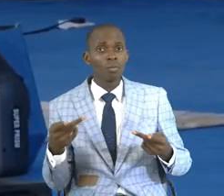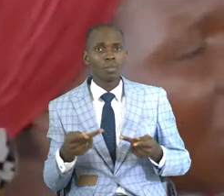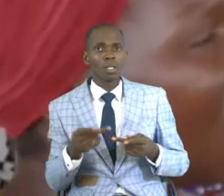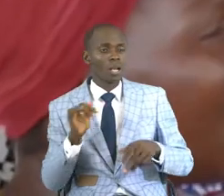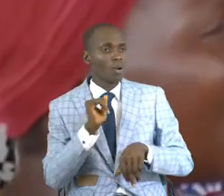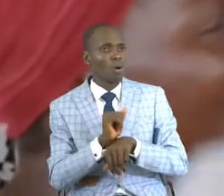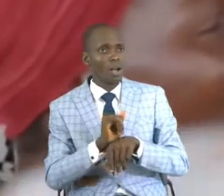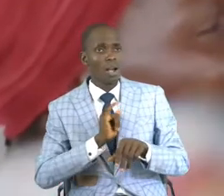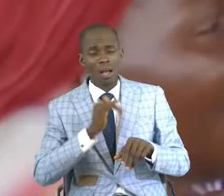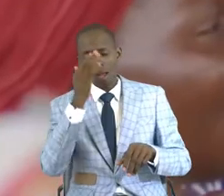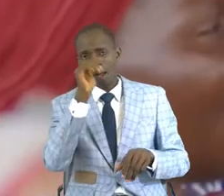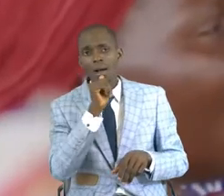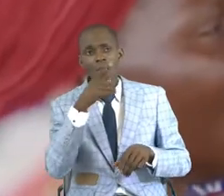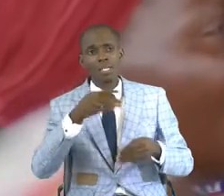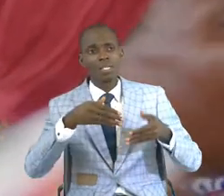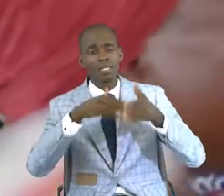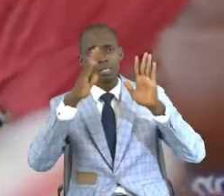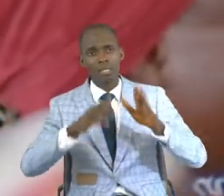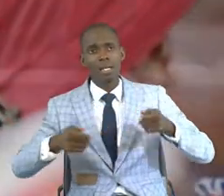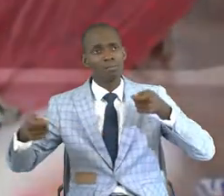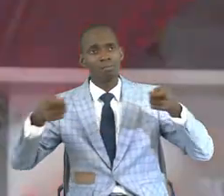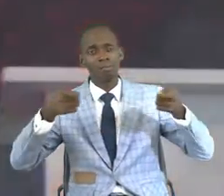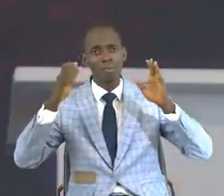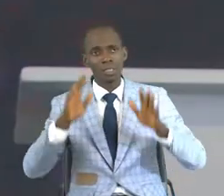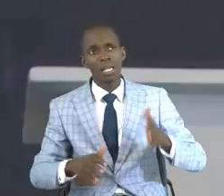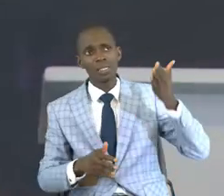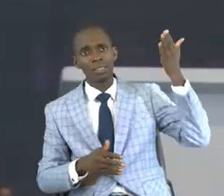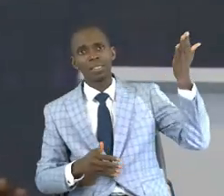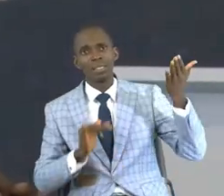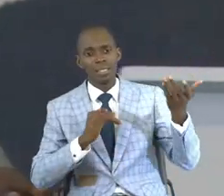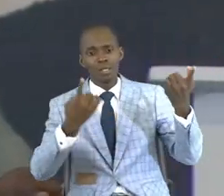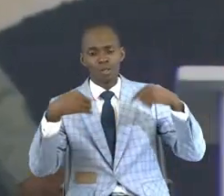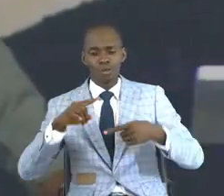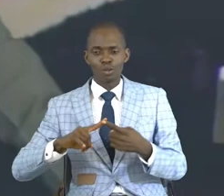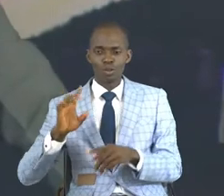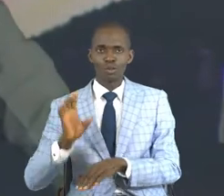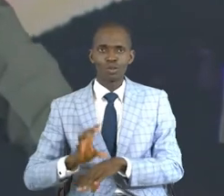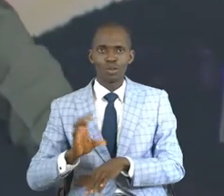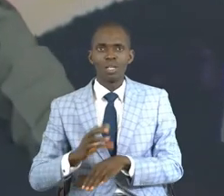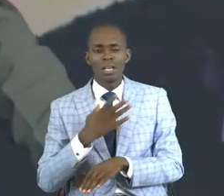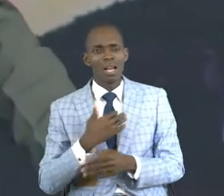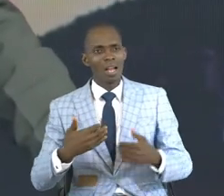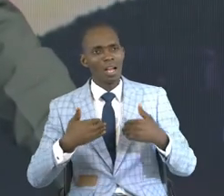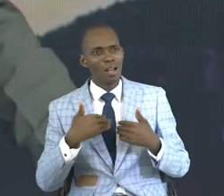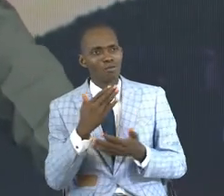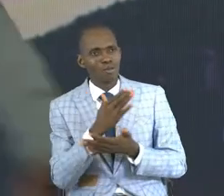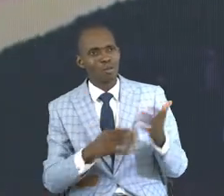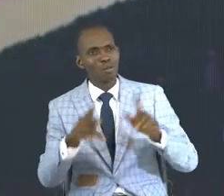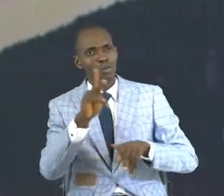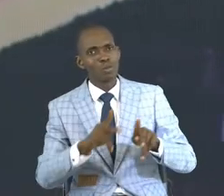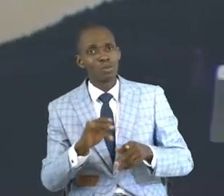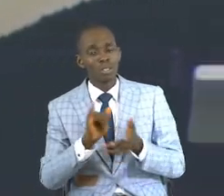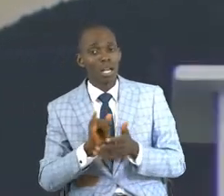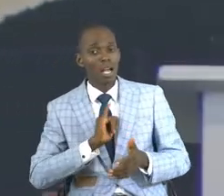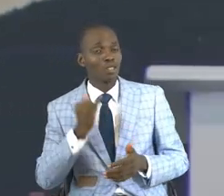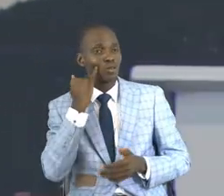there, and I control people. And for me now to come to church and have people, I should be controlling my place, or to